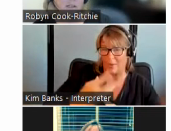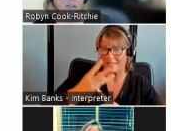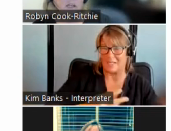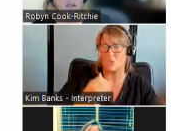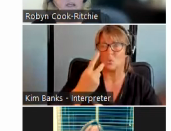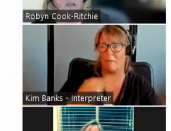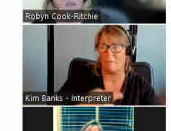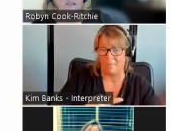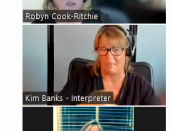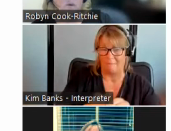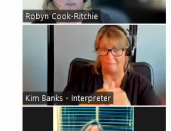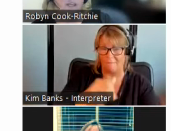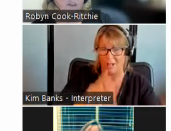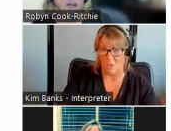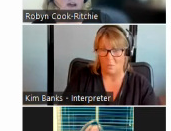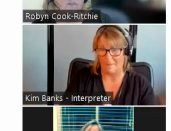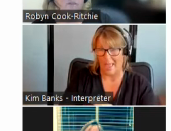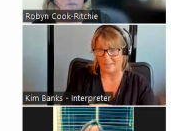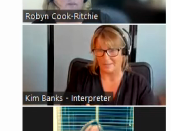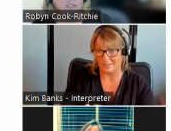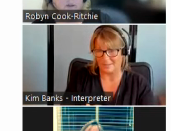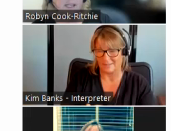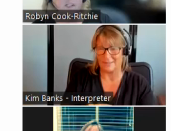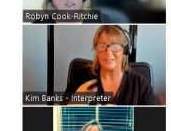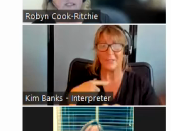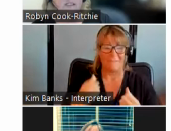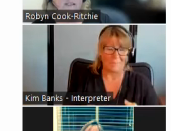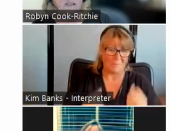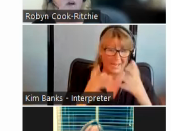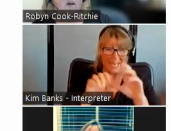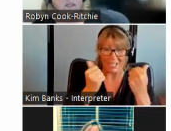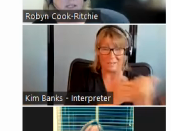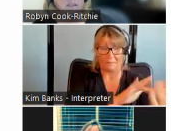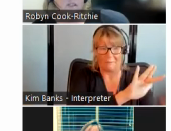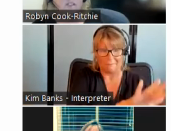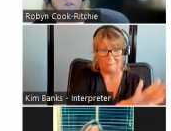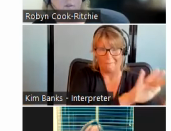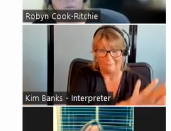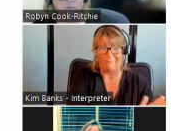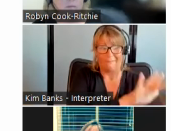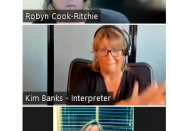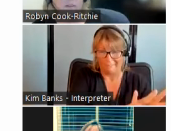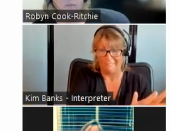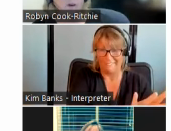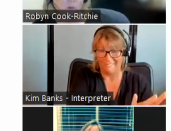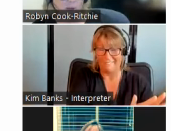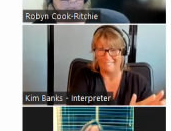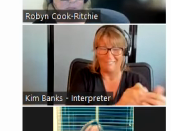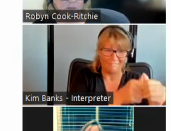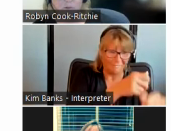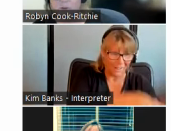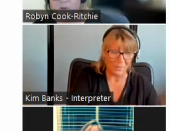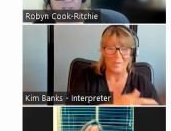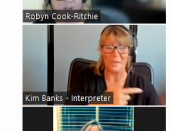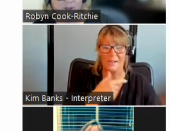exit. So they could have multiple agencies calling to do